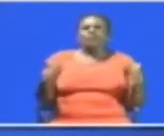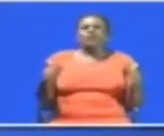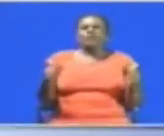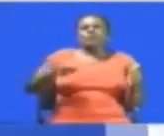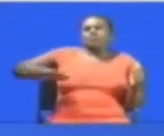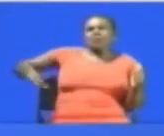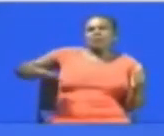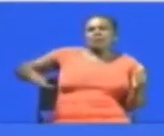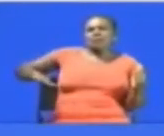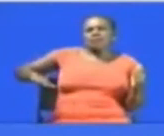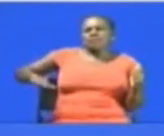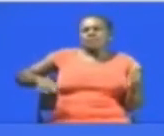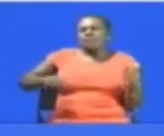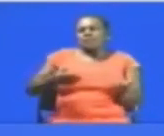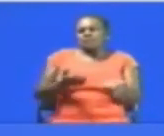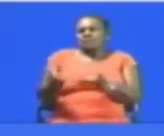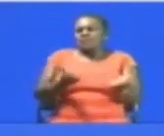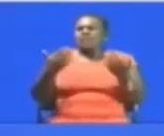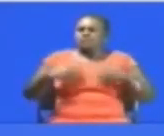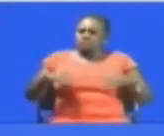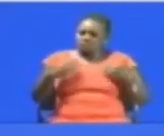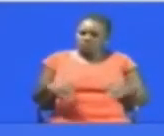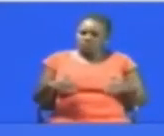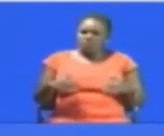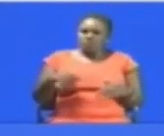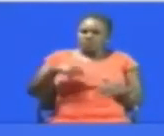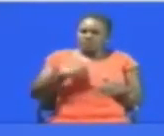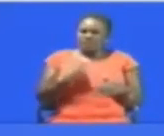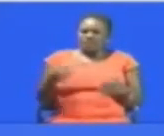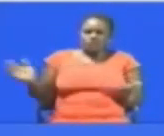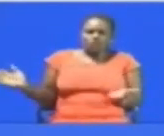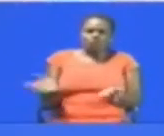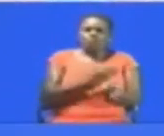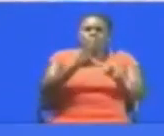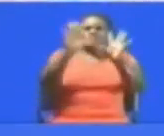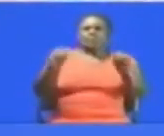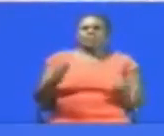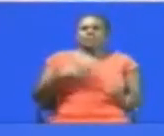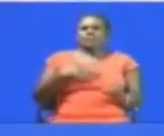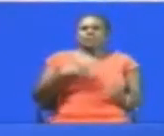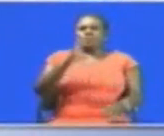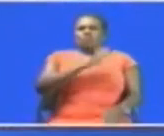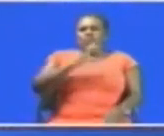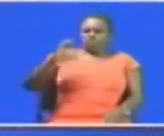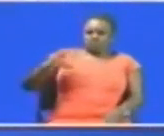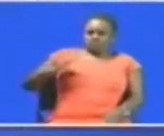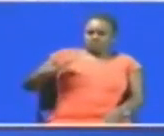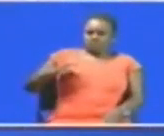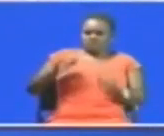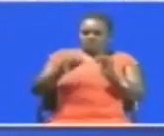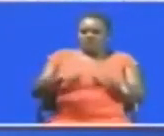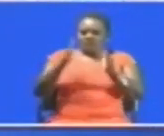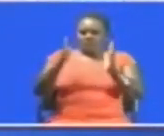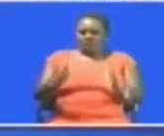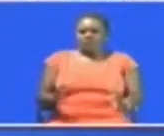We still owe the suppliers. And therefore, we have exhausted our budget. He told the committee that farmers across